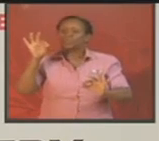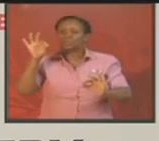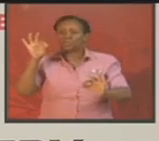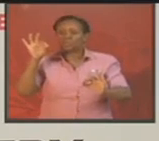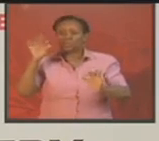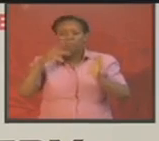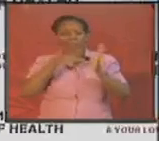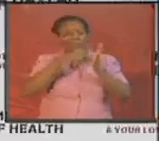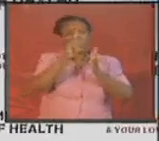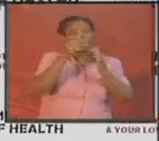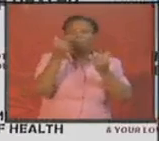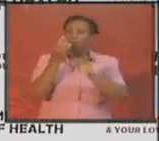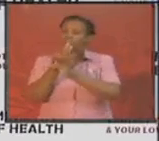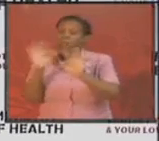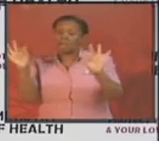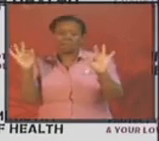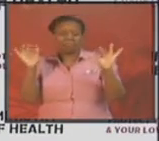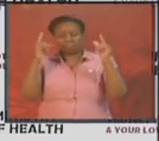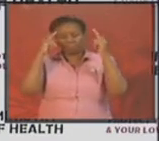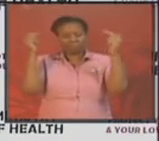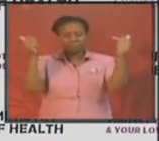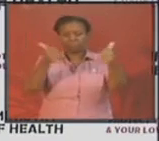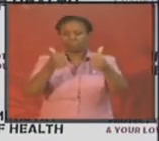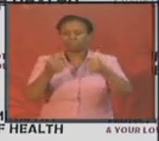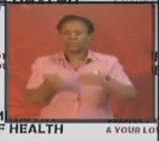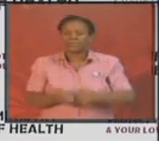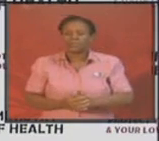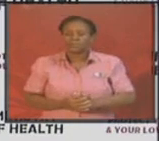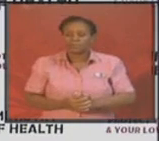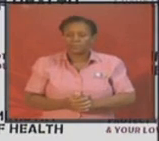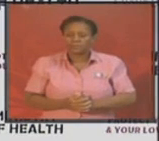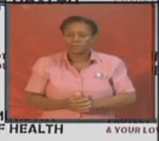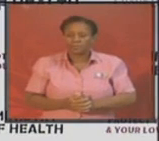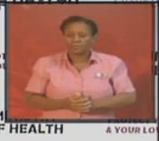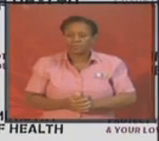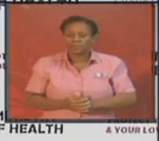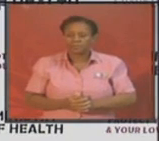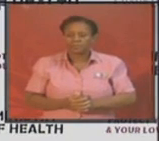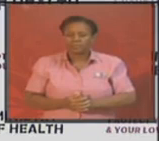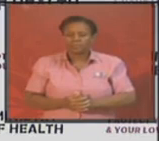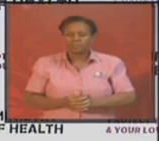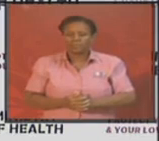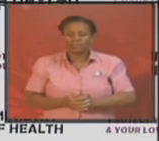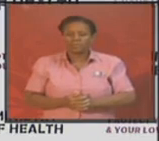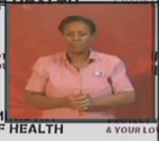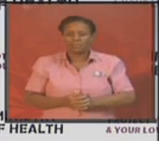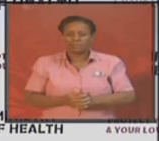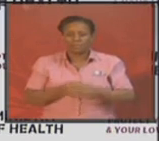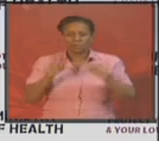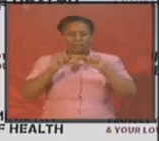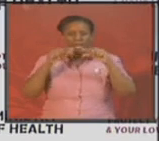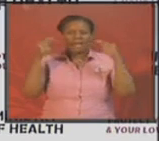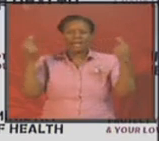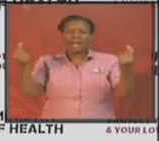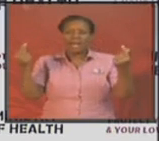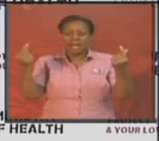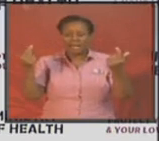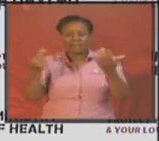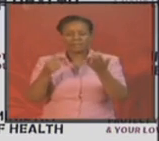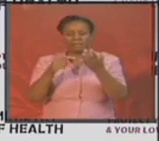you very much, Renessa. Thank you very much, Minister. And we go now to Guardian Media Limited, please.